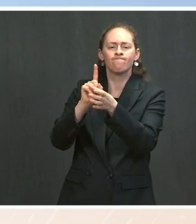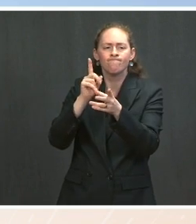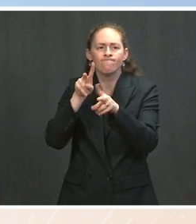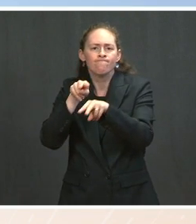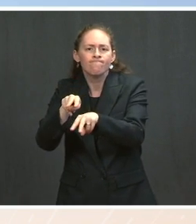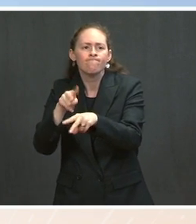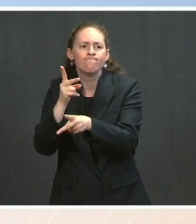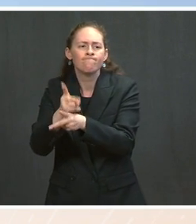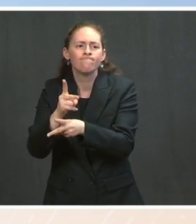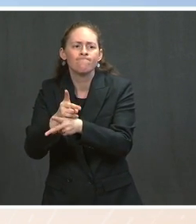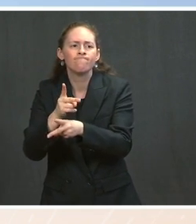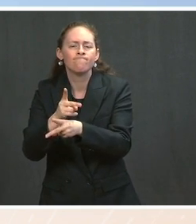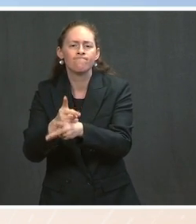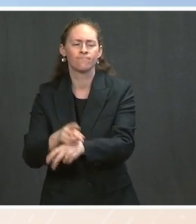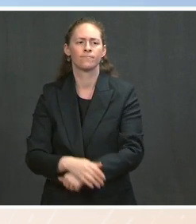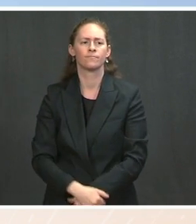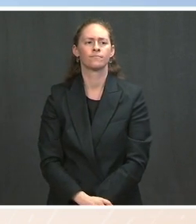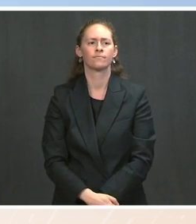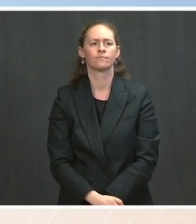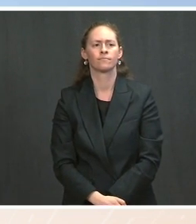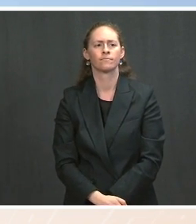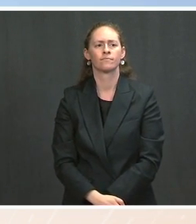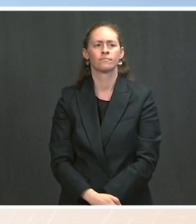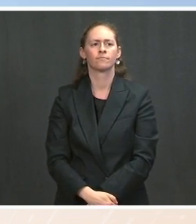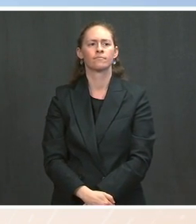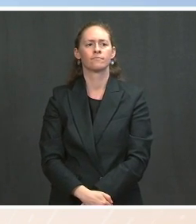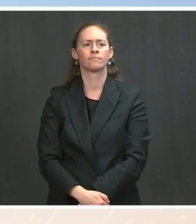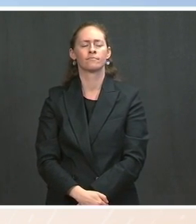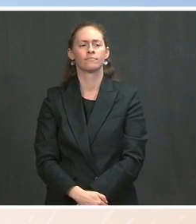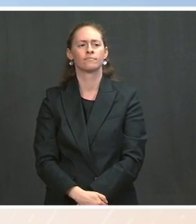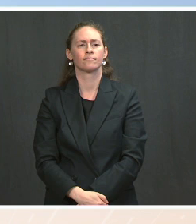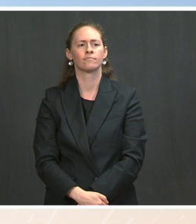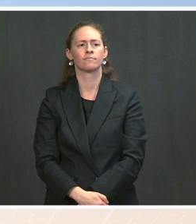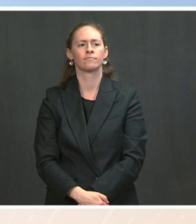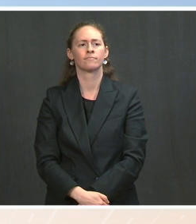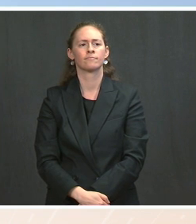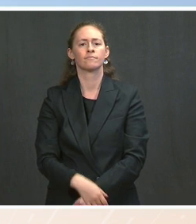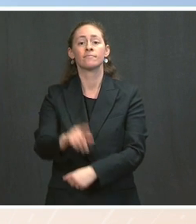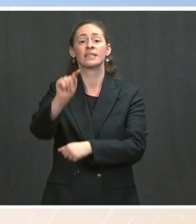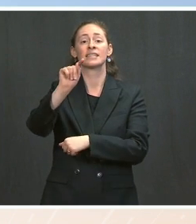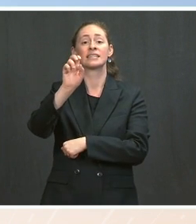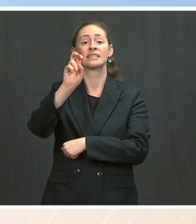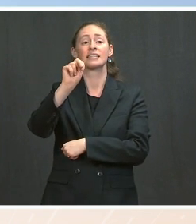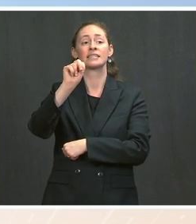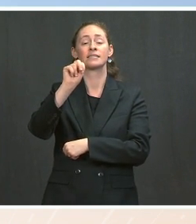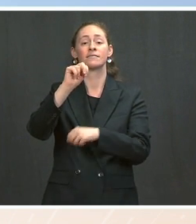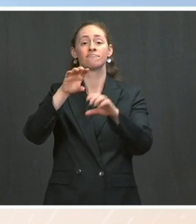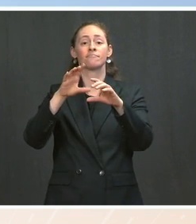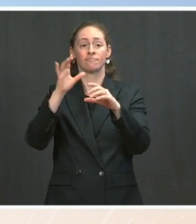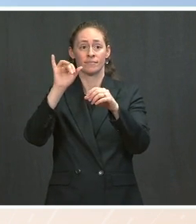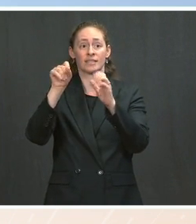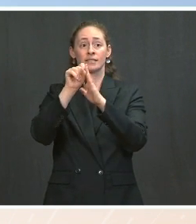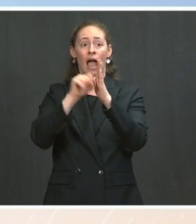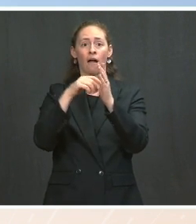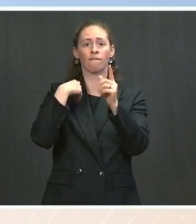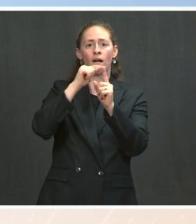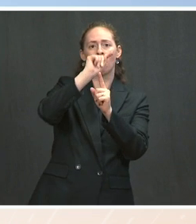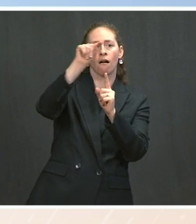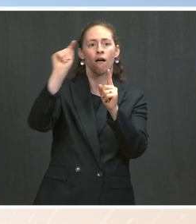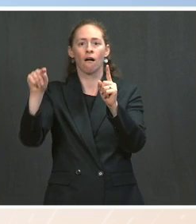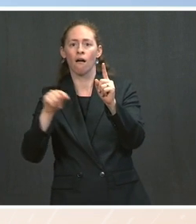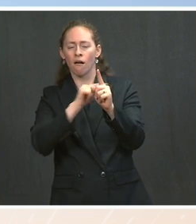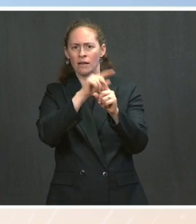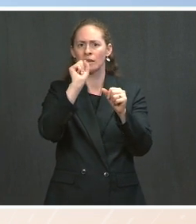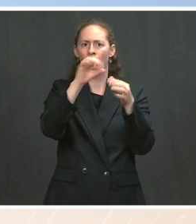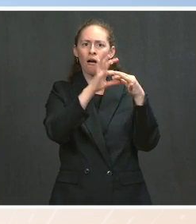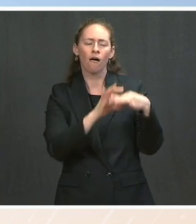where, there's a lot of states around it, so it's a place where some flights have gone through as children are moving to other destinations. And since this